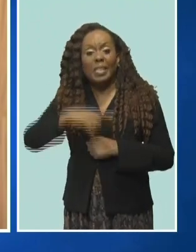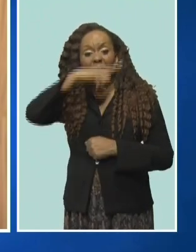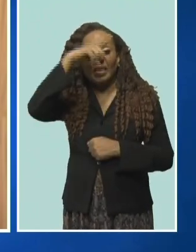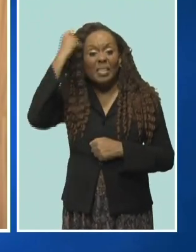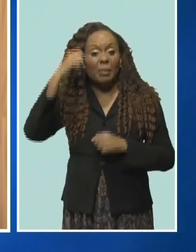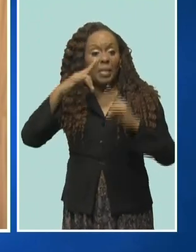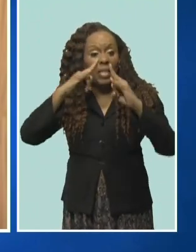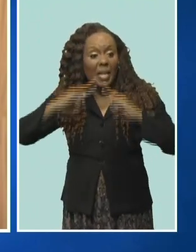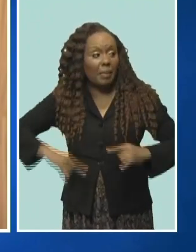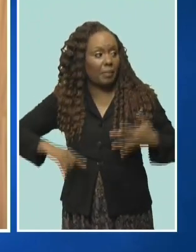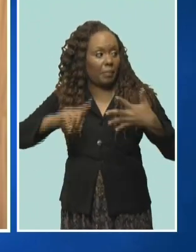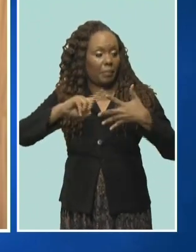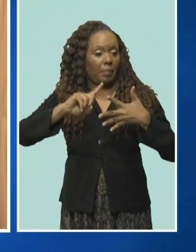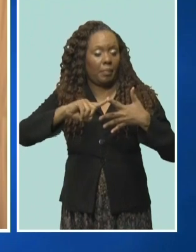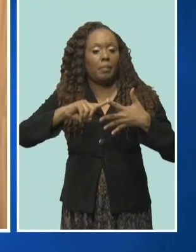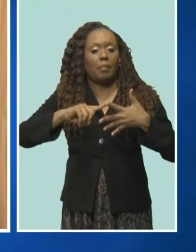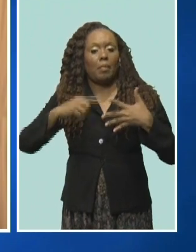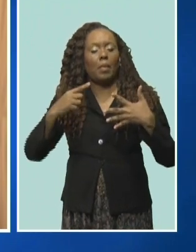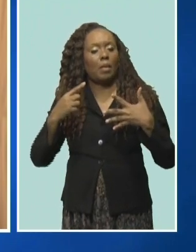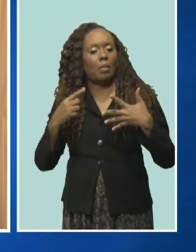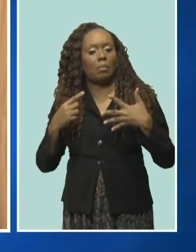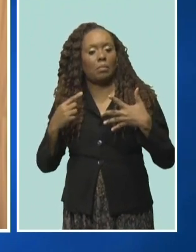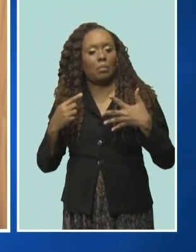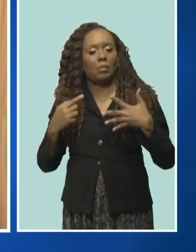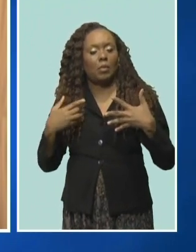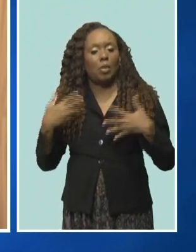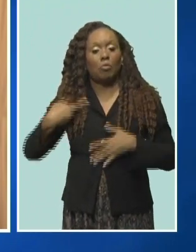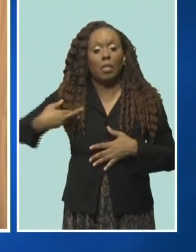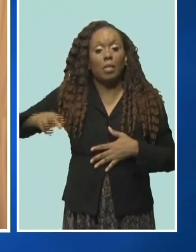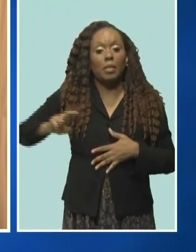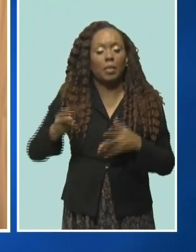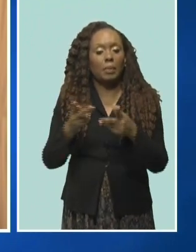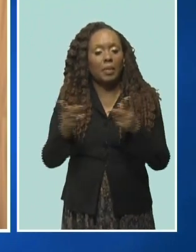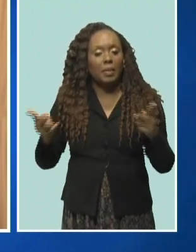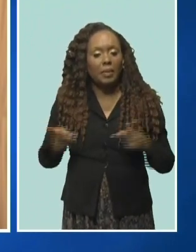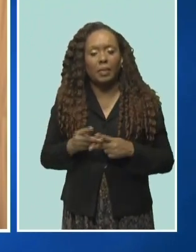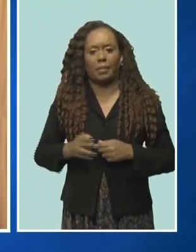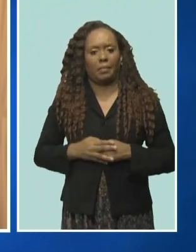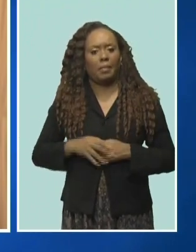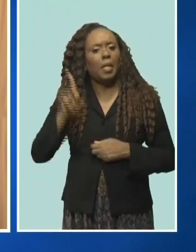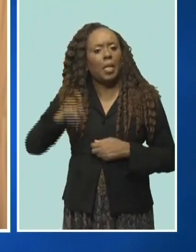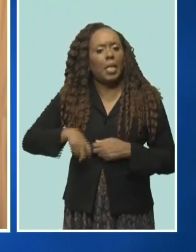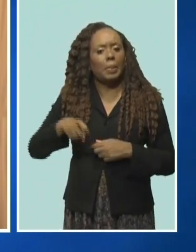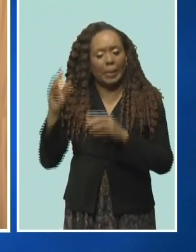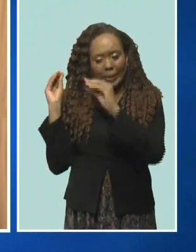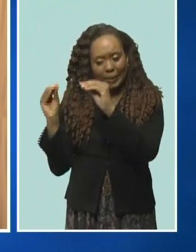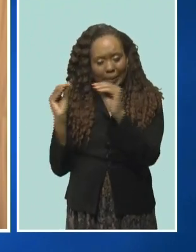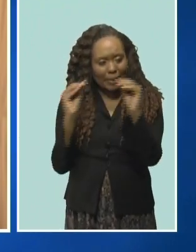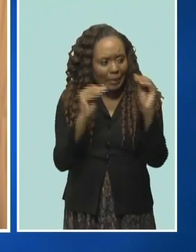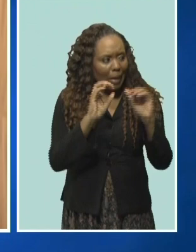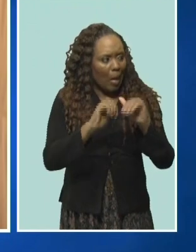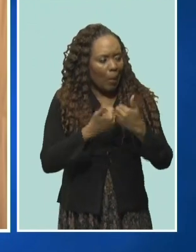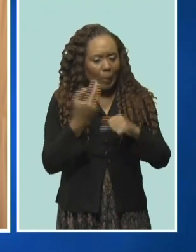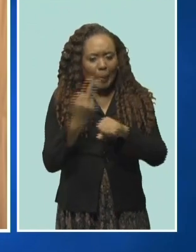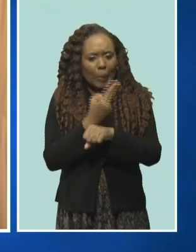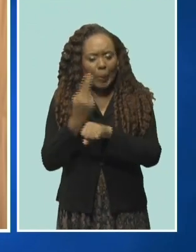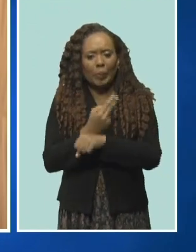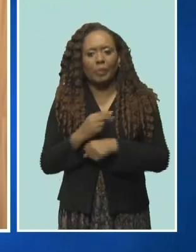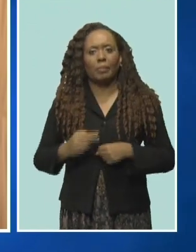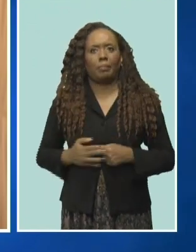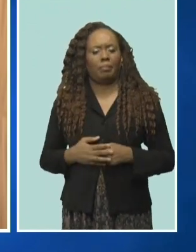ensure stronger values. They must live them, and we must teach them how they must use them. How to be